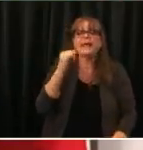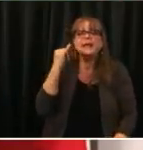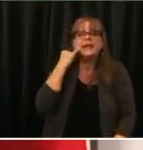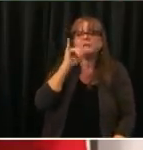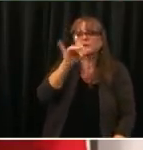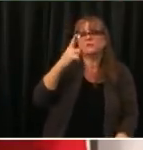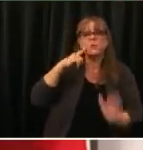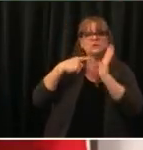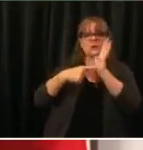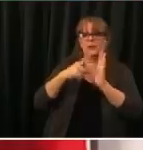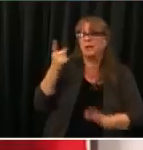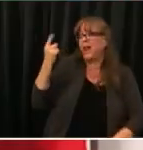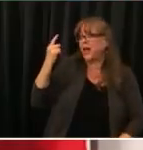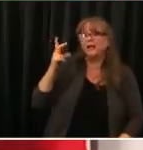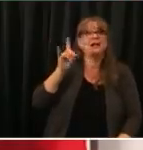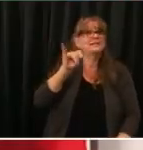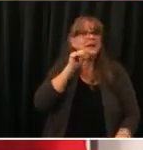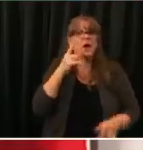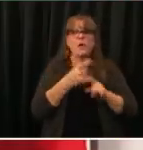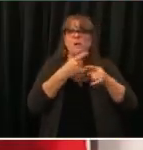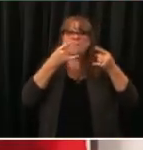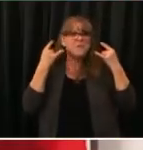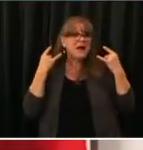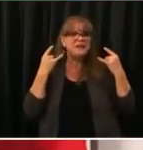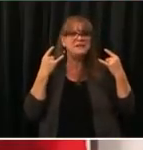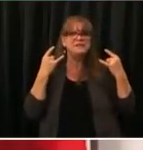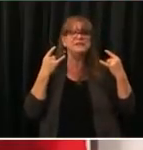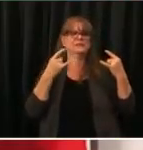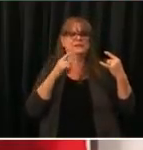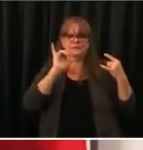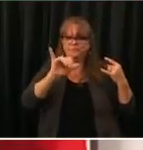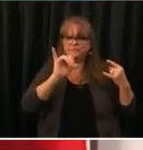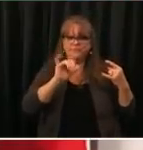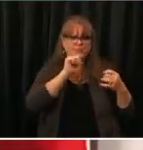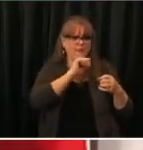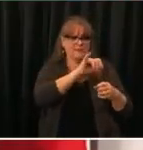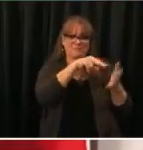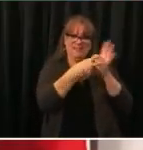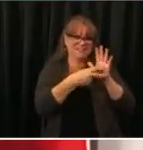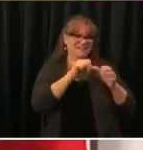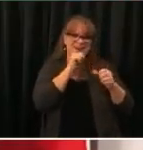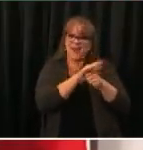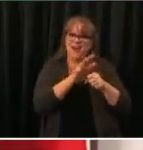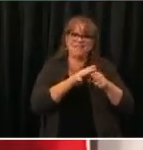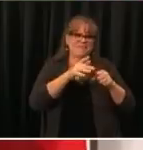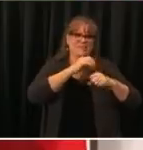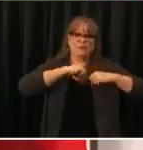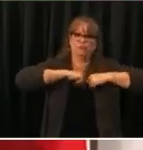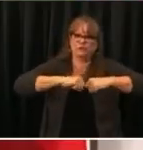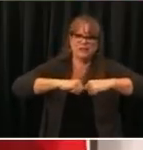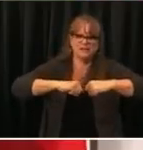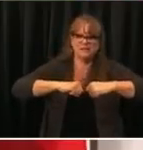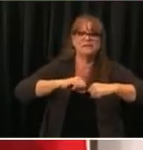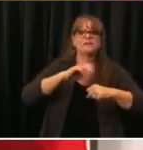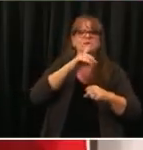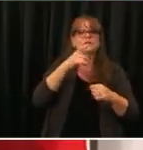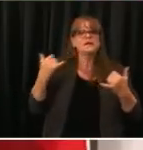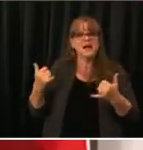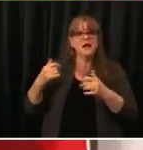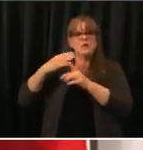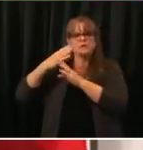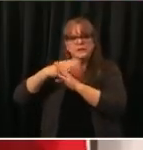it's better than not wearing masks, but it's not enough for classrooms to be safe. So it's about symptom screening. It's about wearing masks.